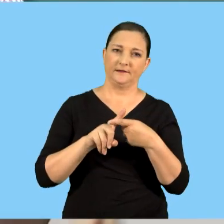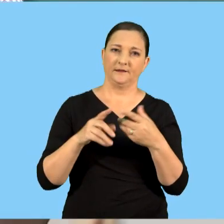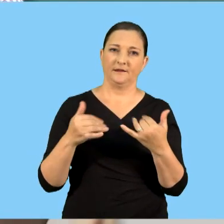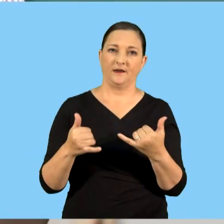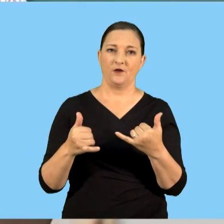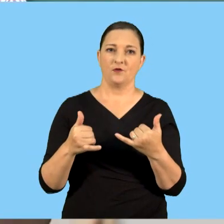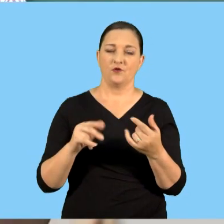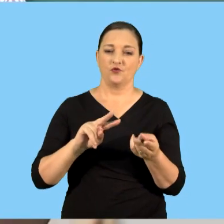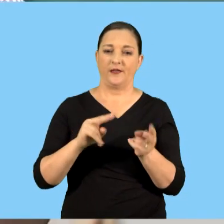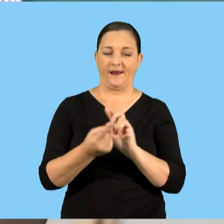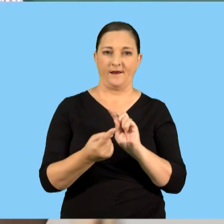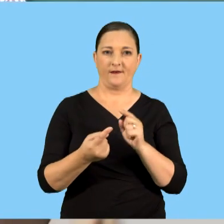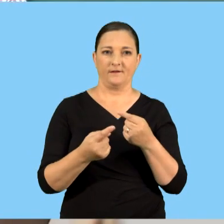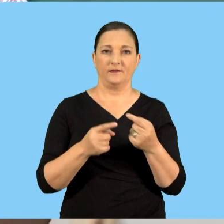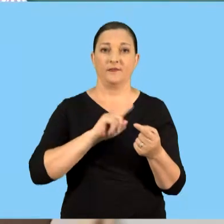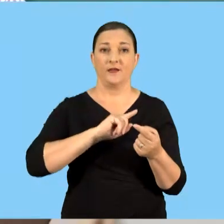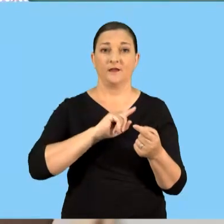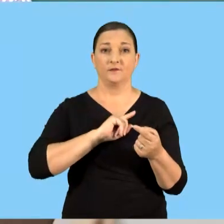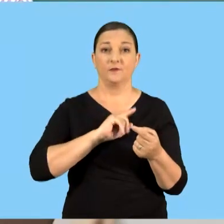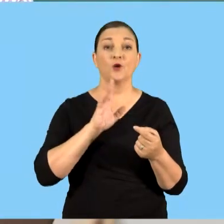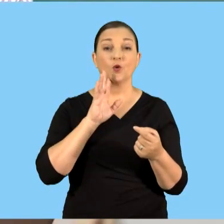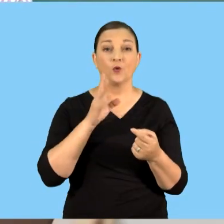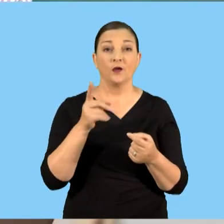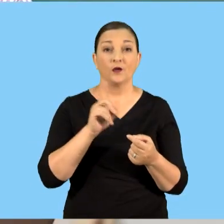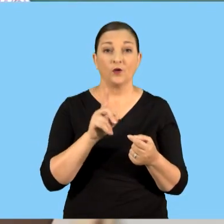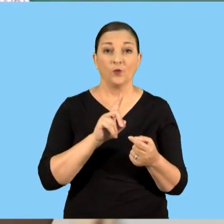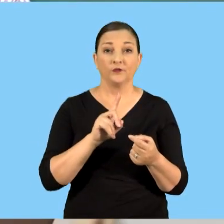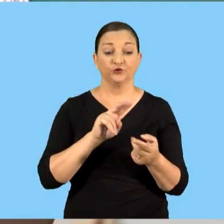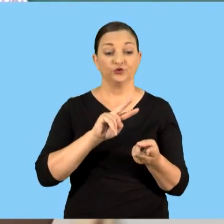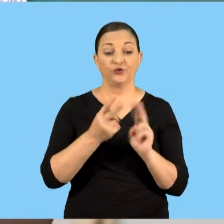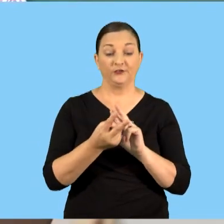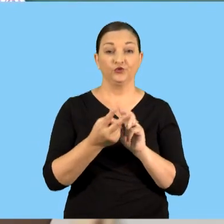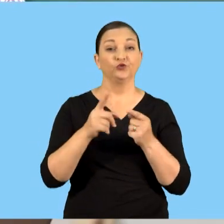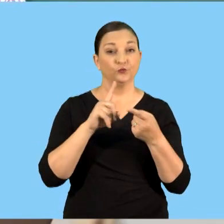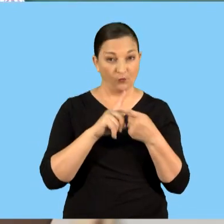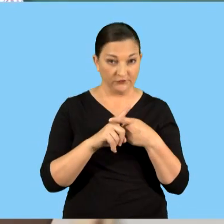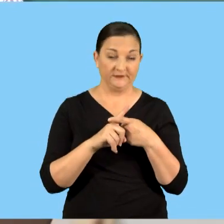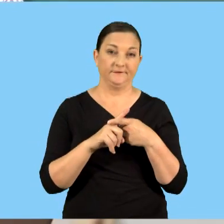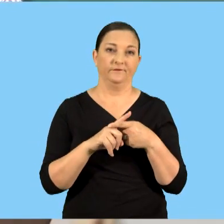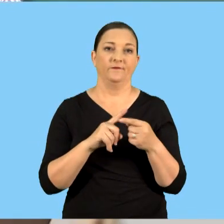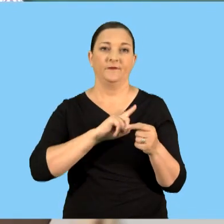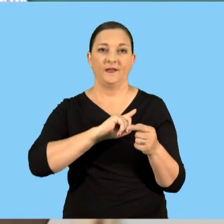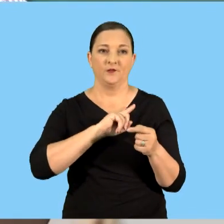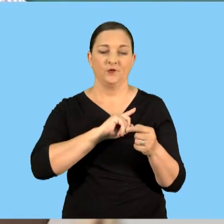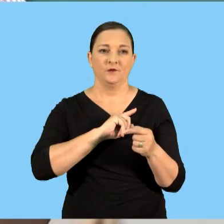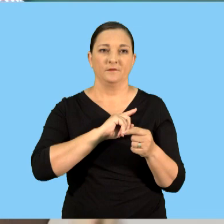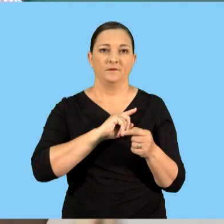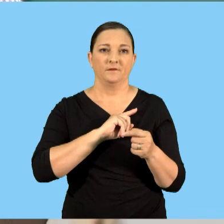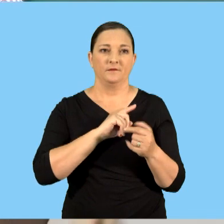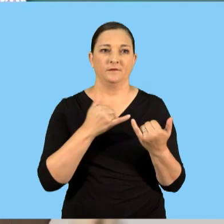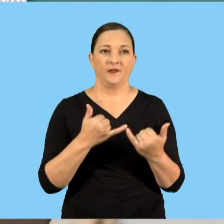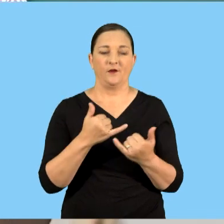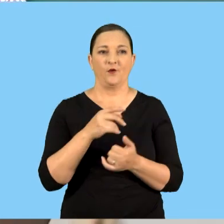the same as adding its additive inverse. So the additive inverse of a negative 860 will be a